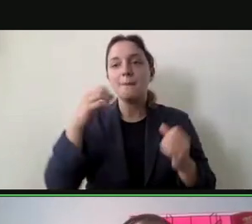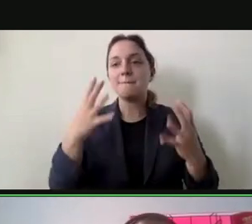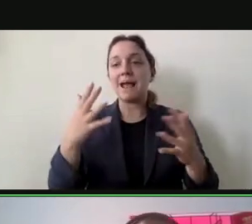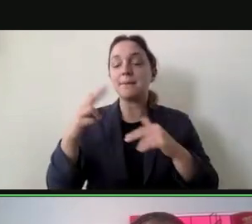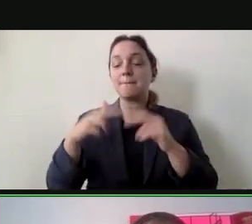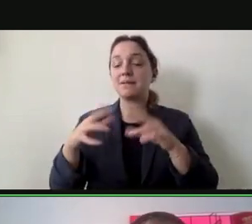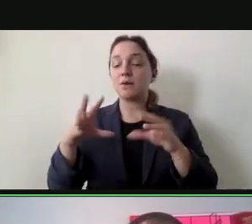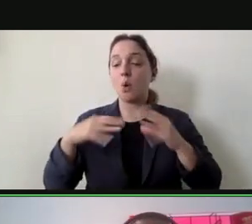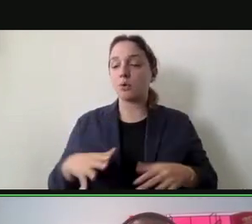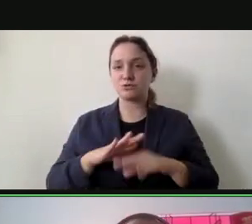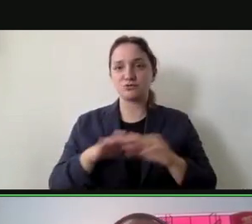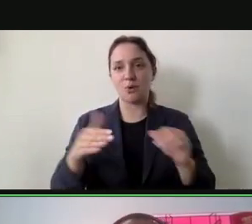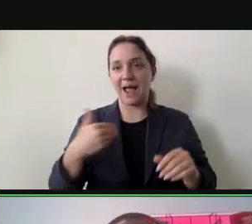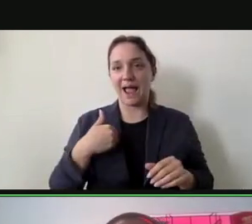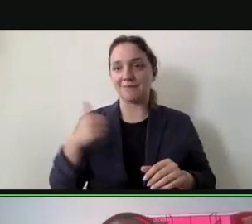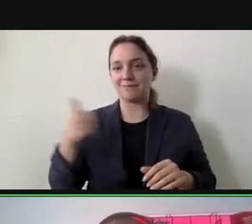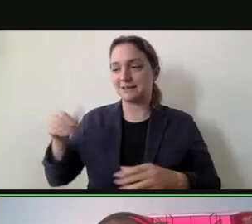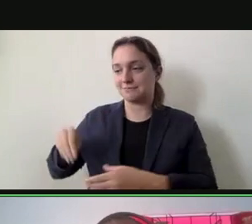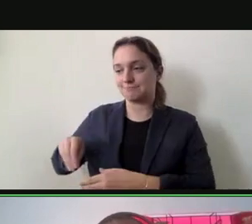have